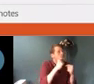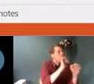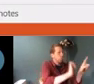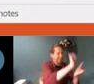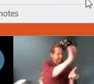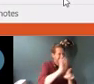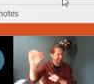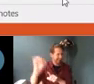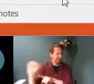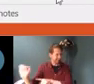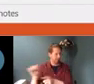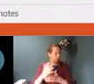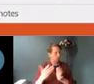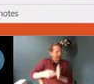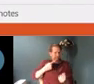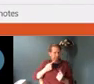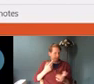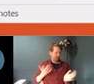project.